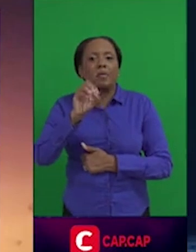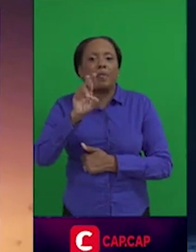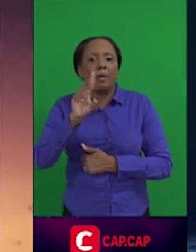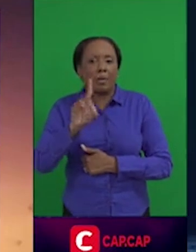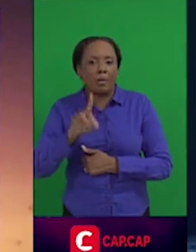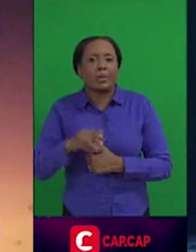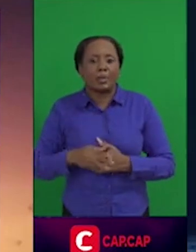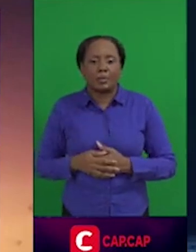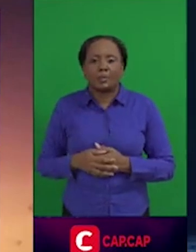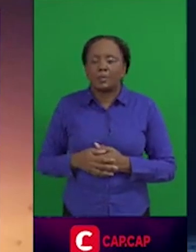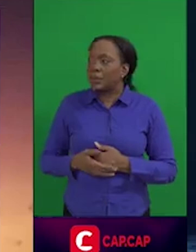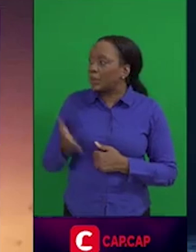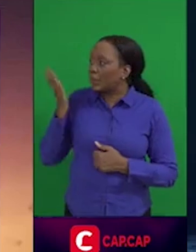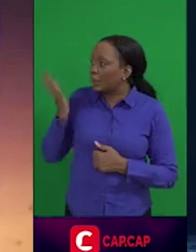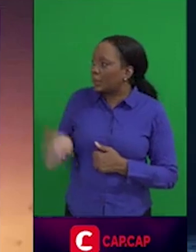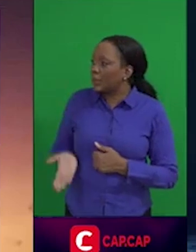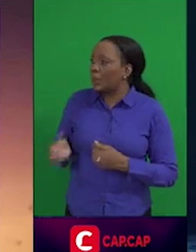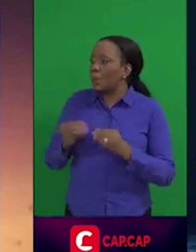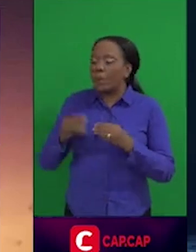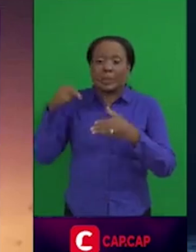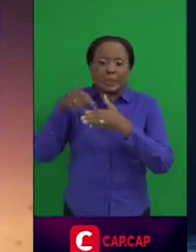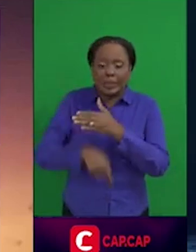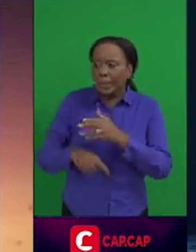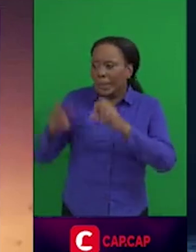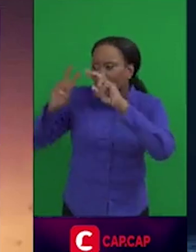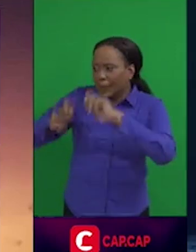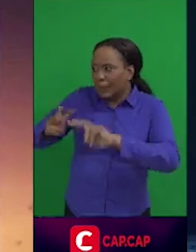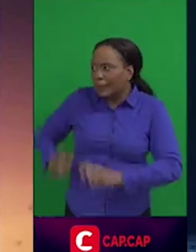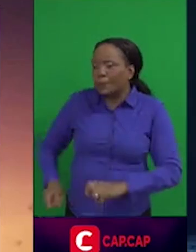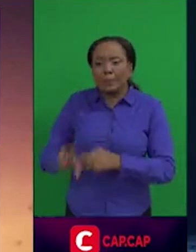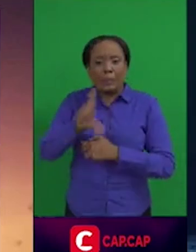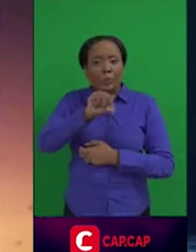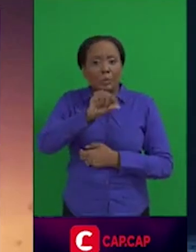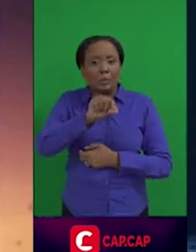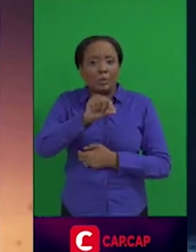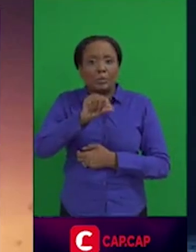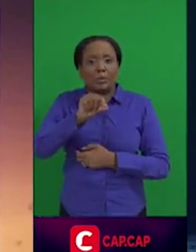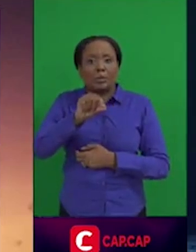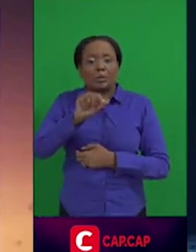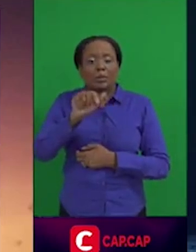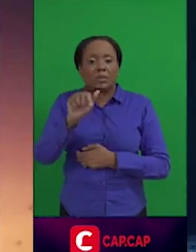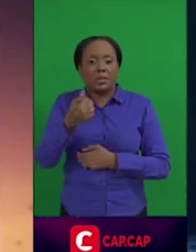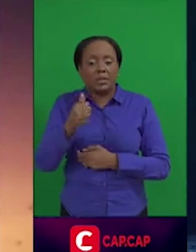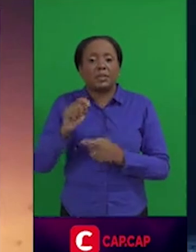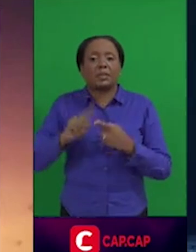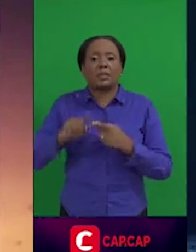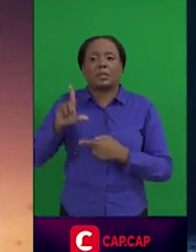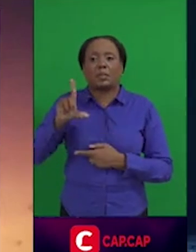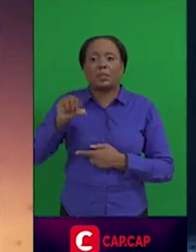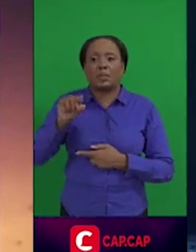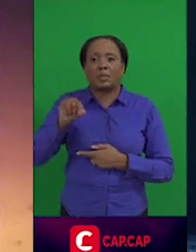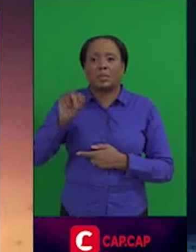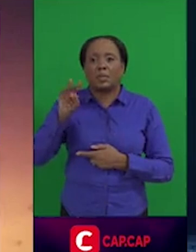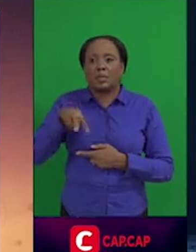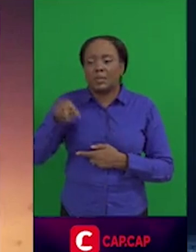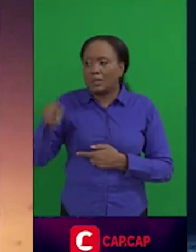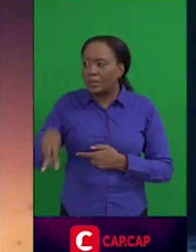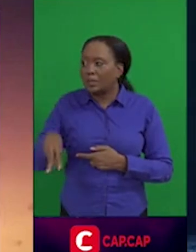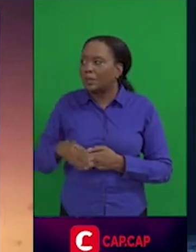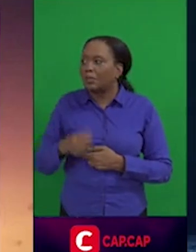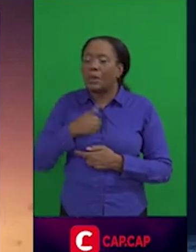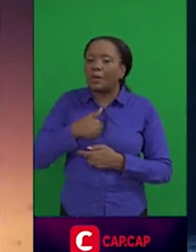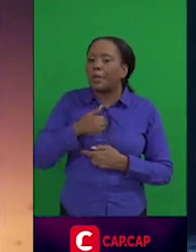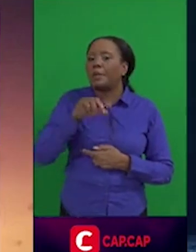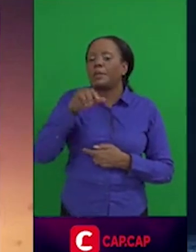When we look at that data further, from 2010 to 2022, inclusive, sorry to